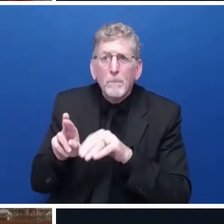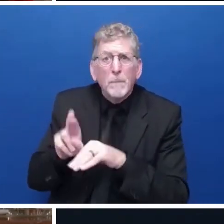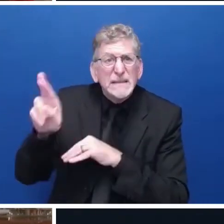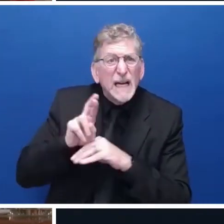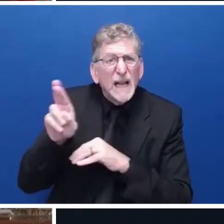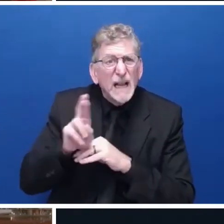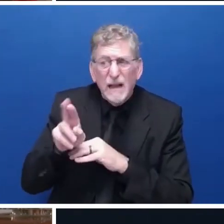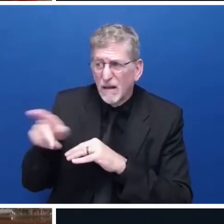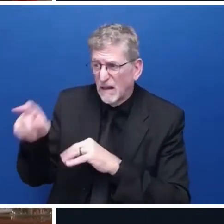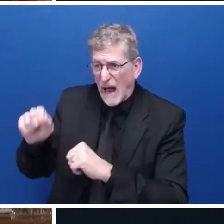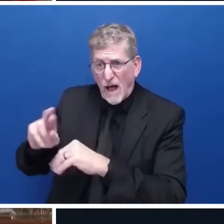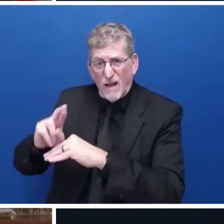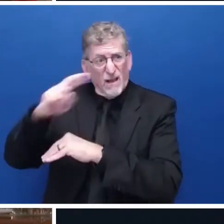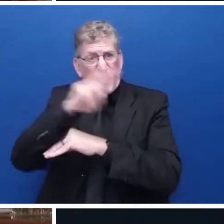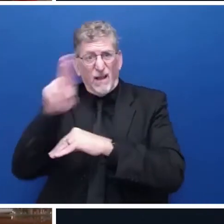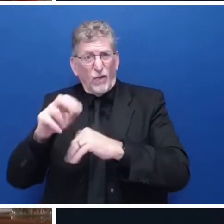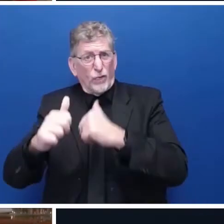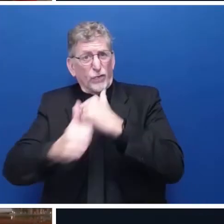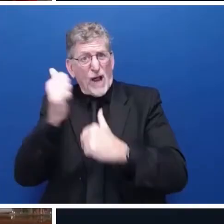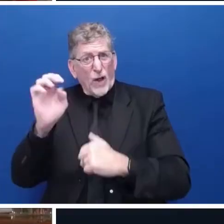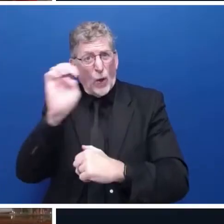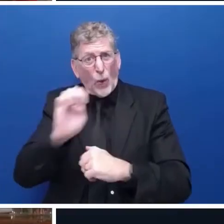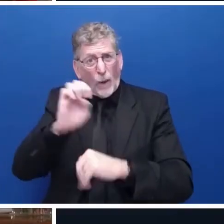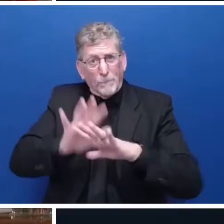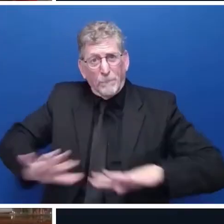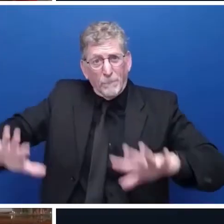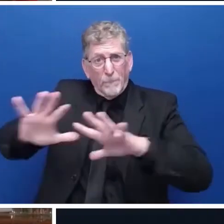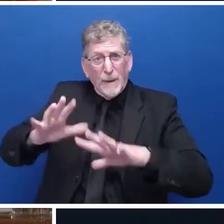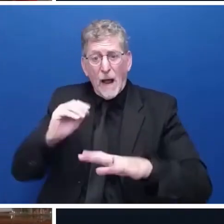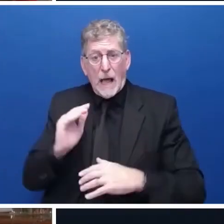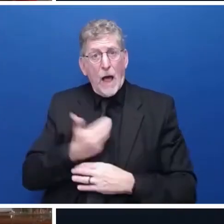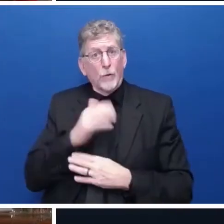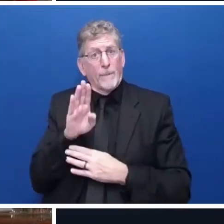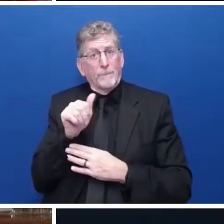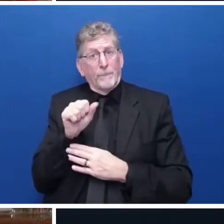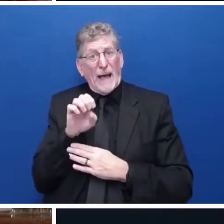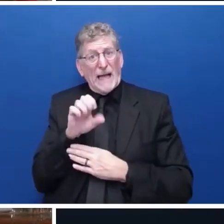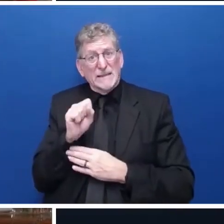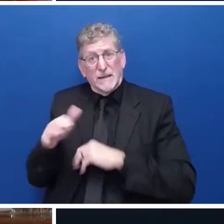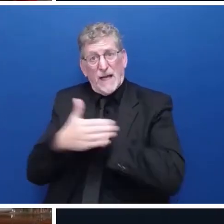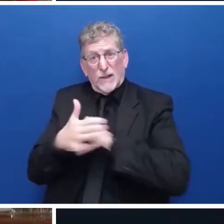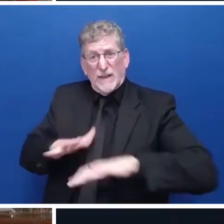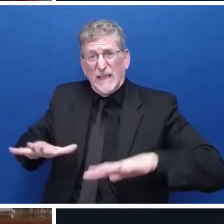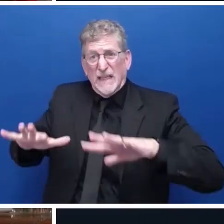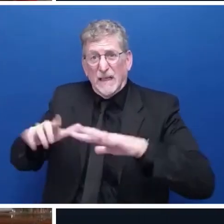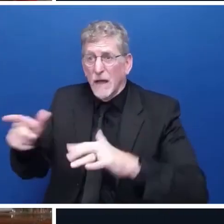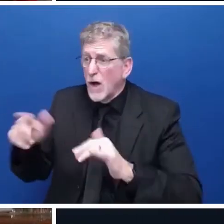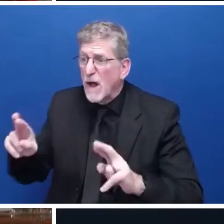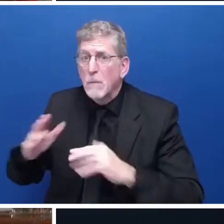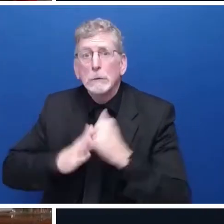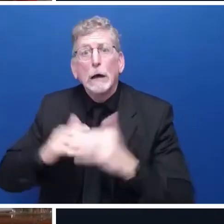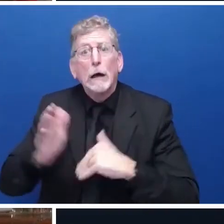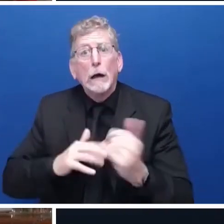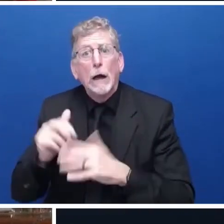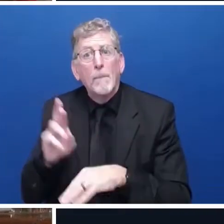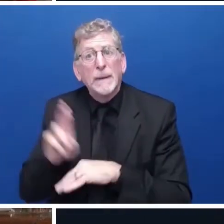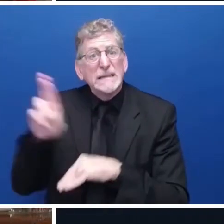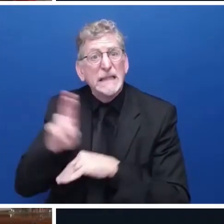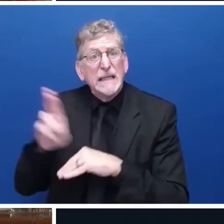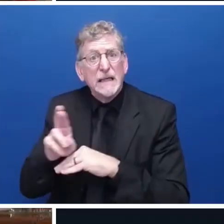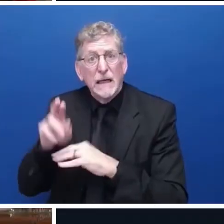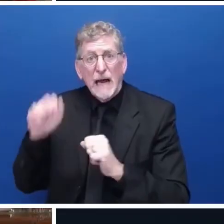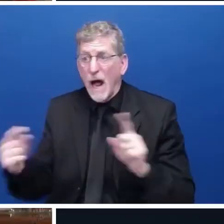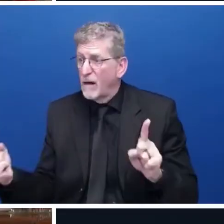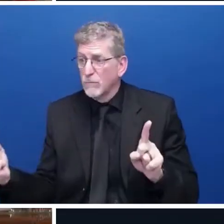bases overseas, and they're working to build missiles that will soon reach the United States of America. After